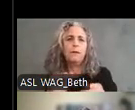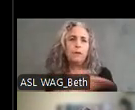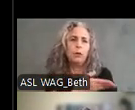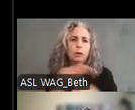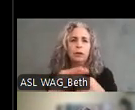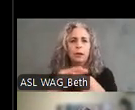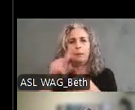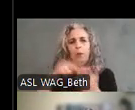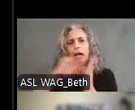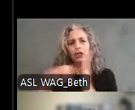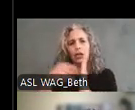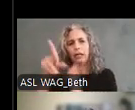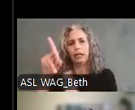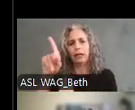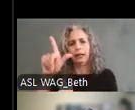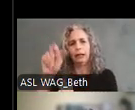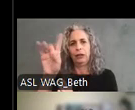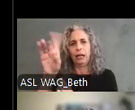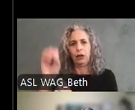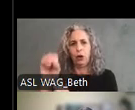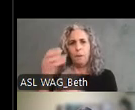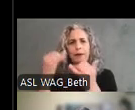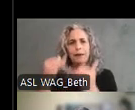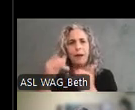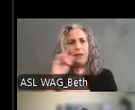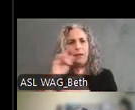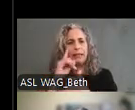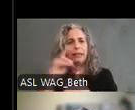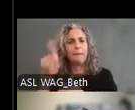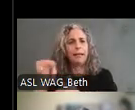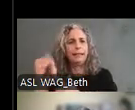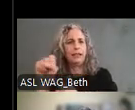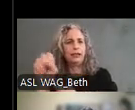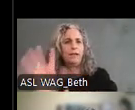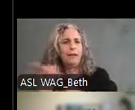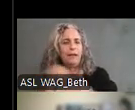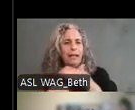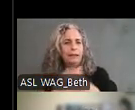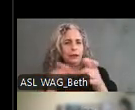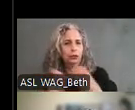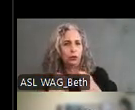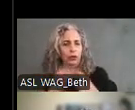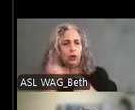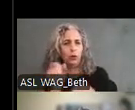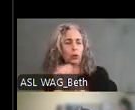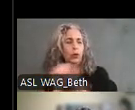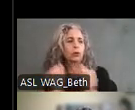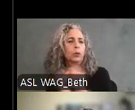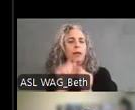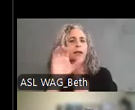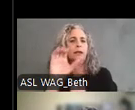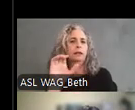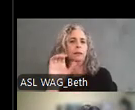the PlayStation 5 Access controller, I believe. It's more circular and tactile, and it only works with PlayStation. There are so